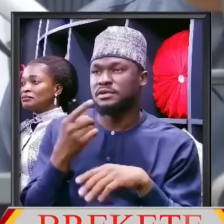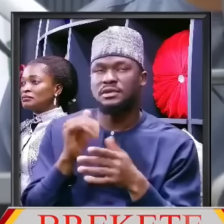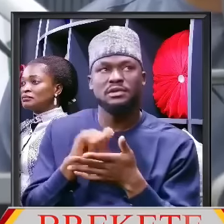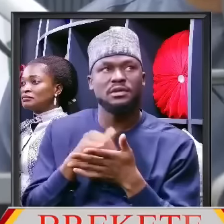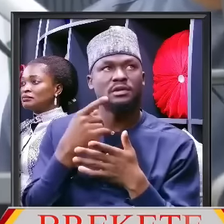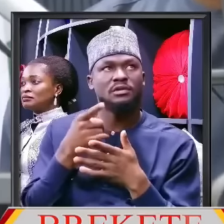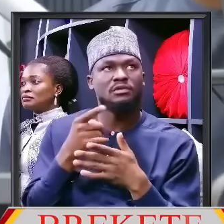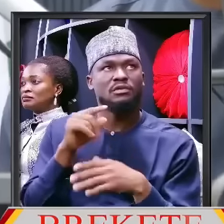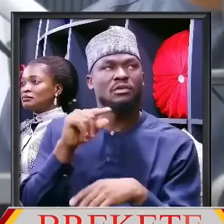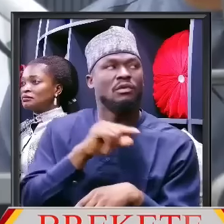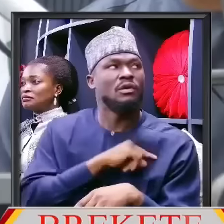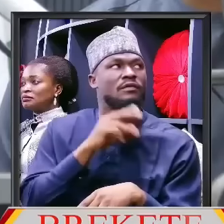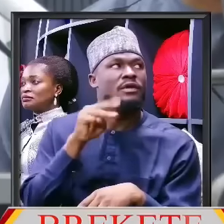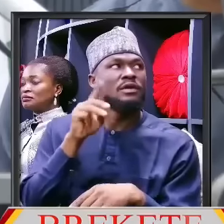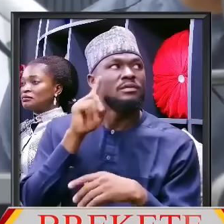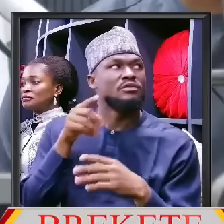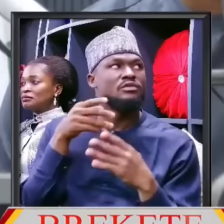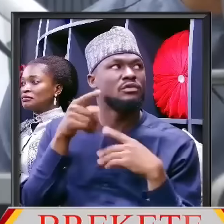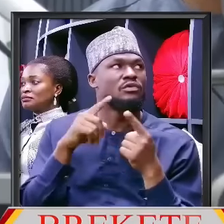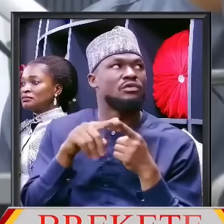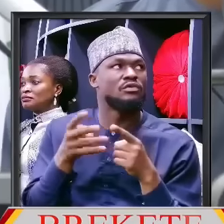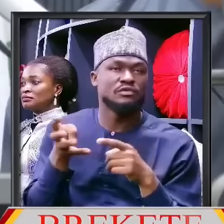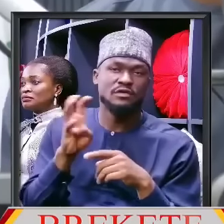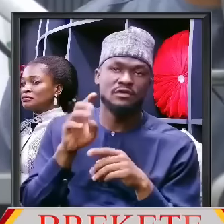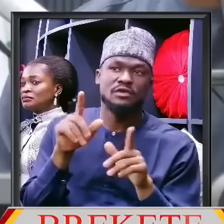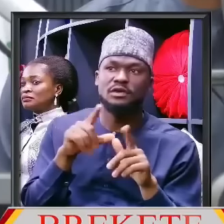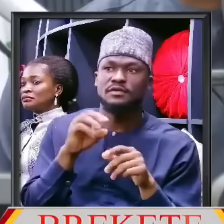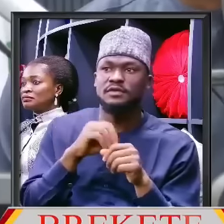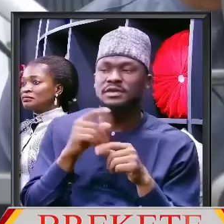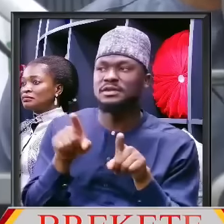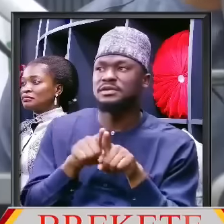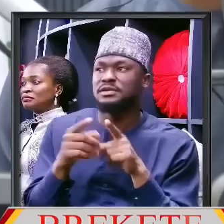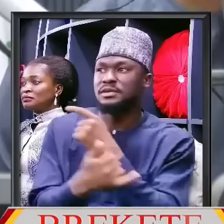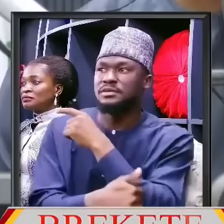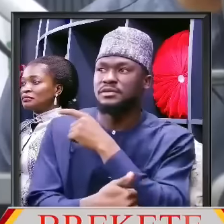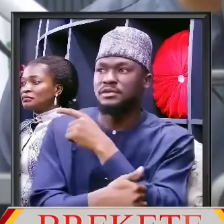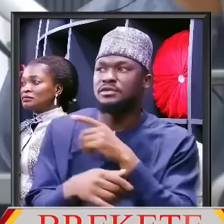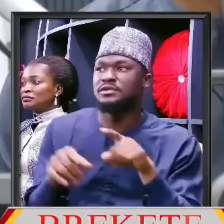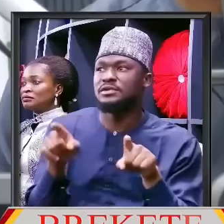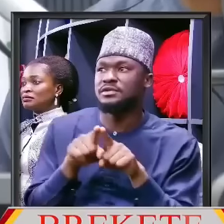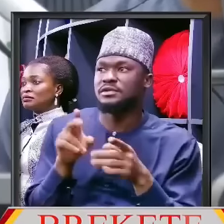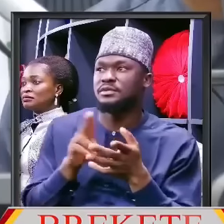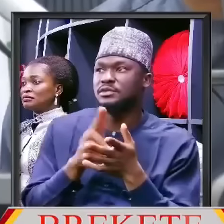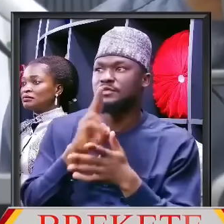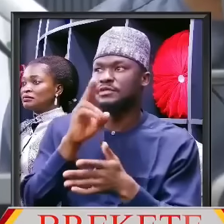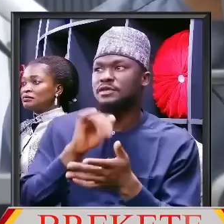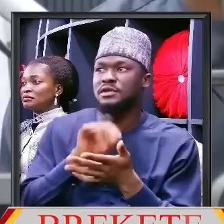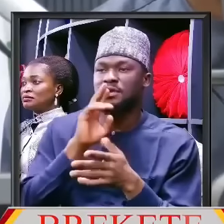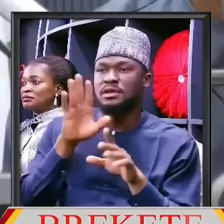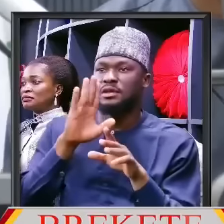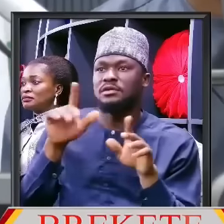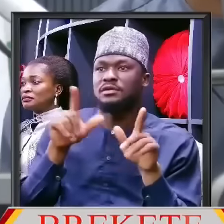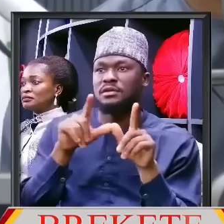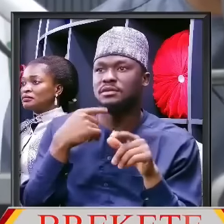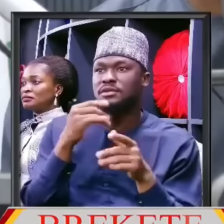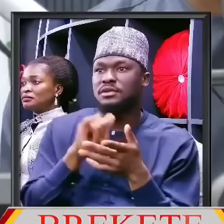say you don't qualify them to reach 400 level in the same country, the same universities where they your level,